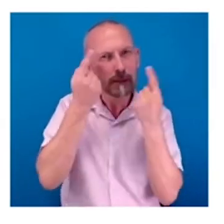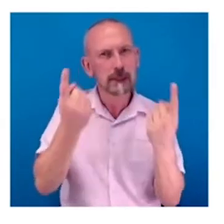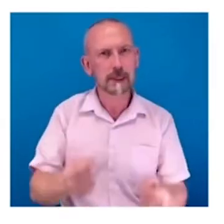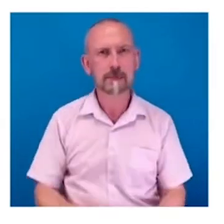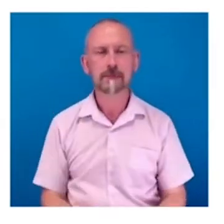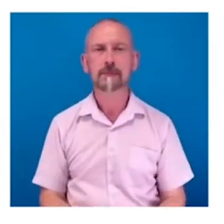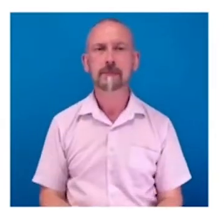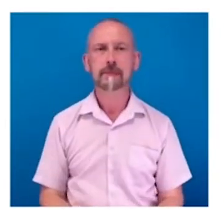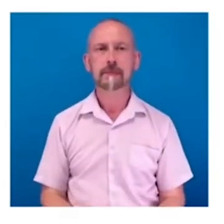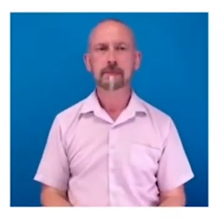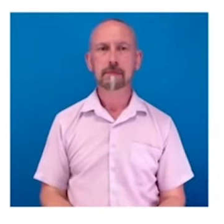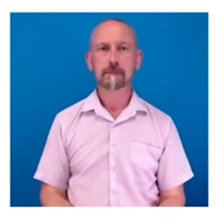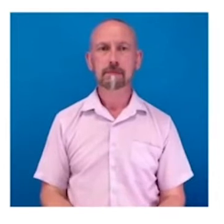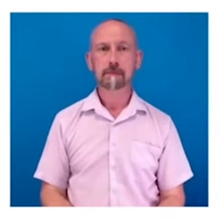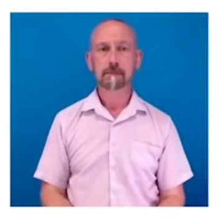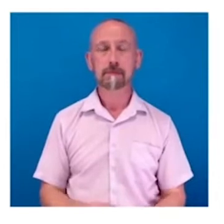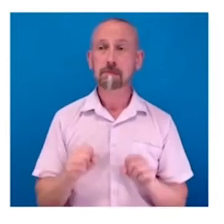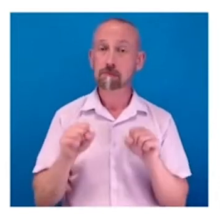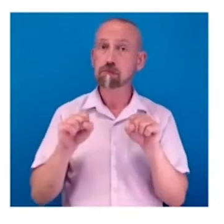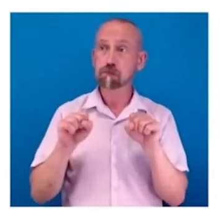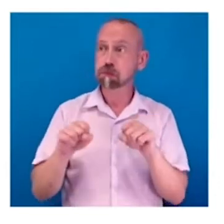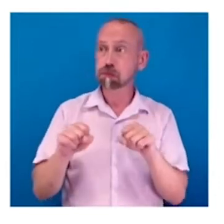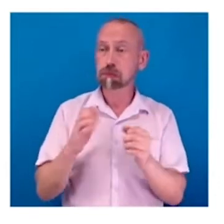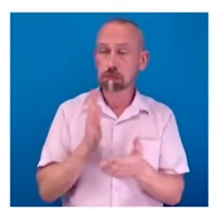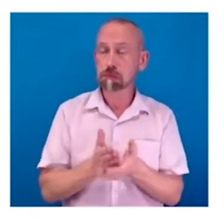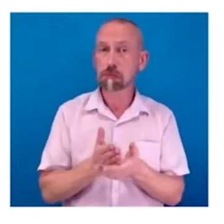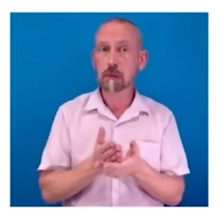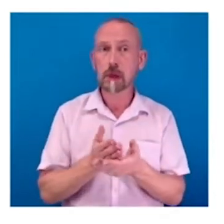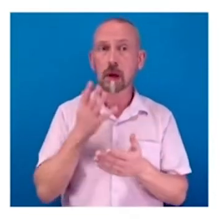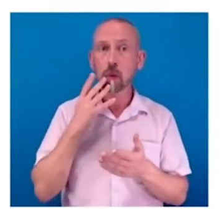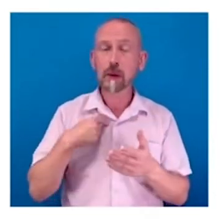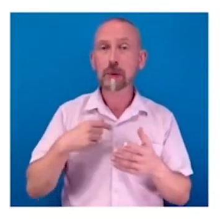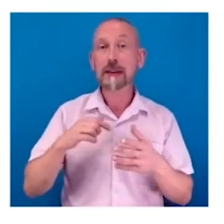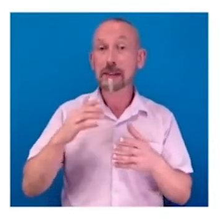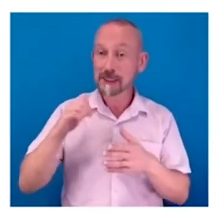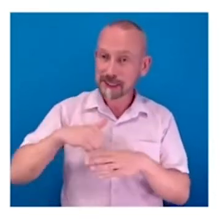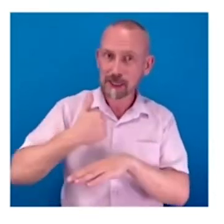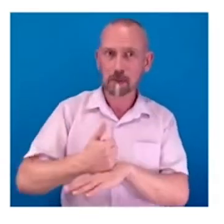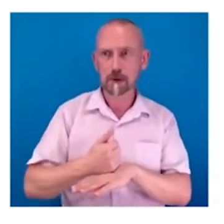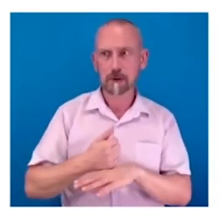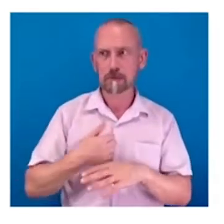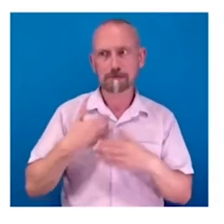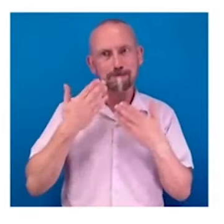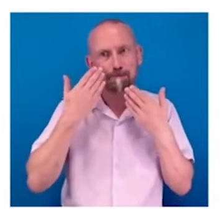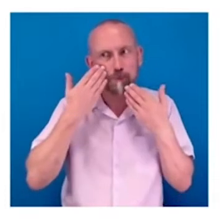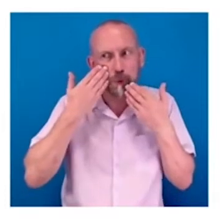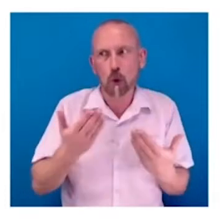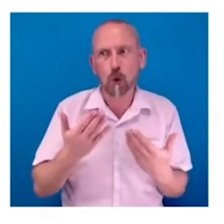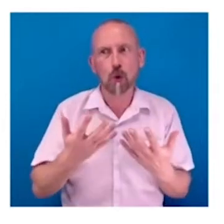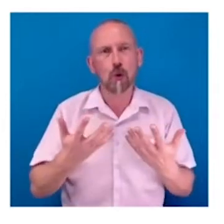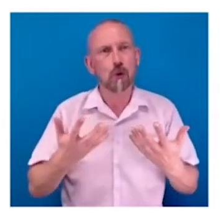had no idea how to make Be My Eyes into a sustainable thing. We launched